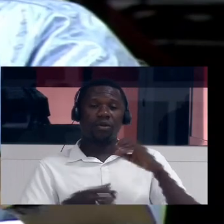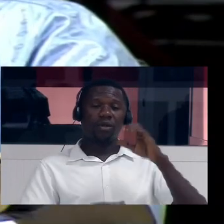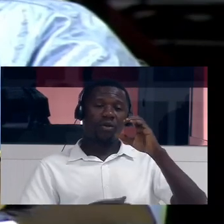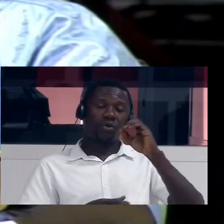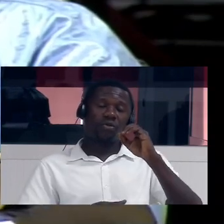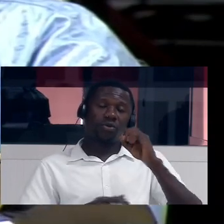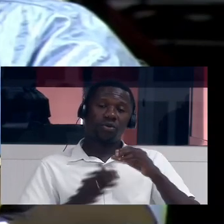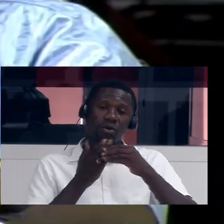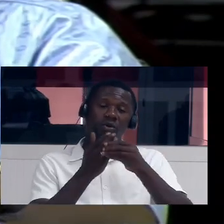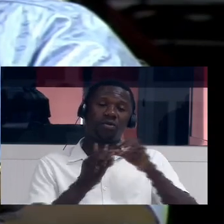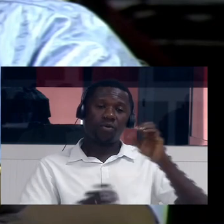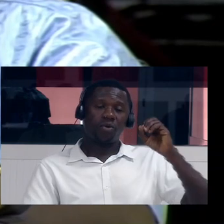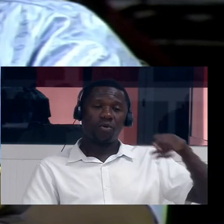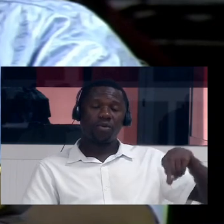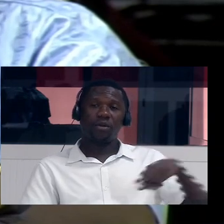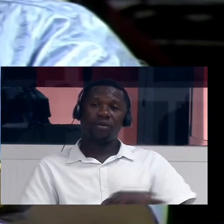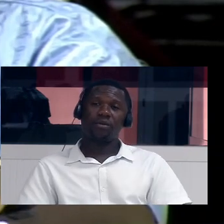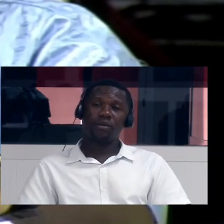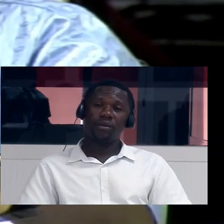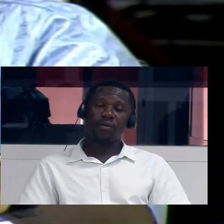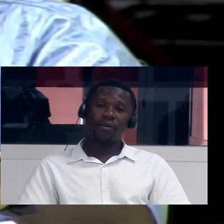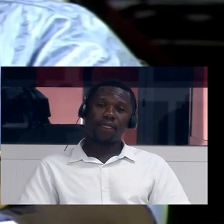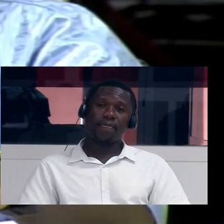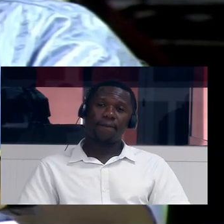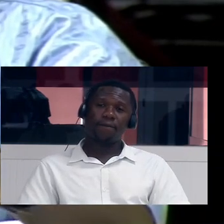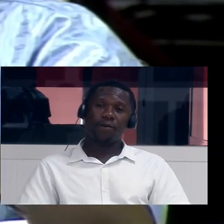you say to the suggestion that this was not, in fact,